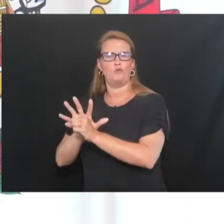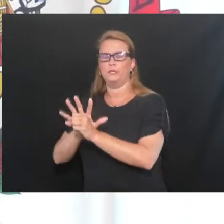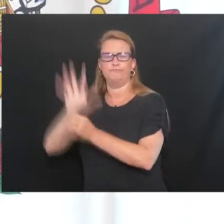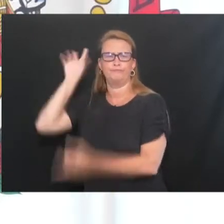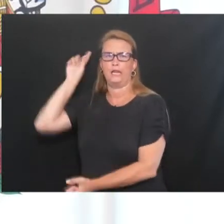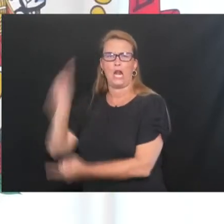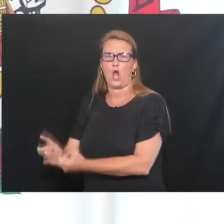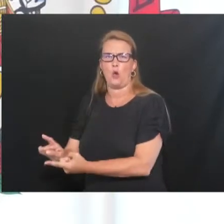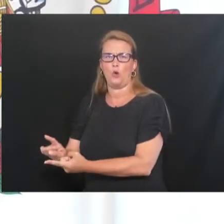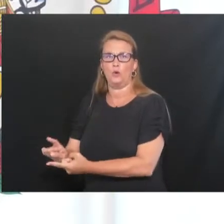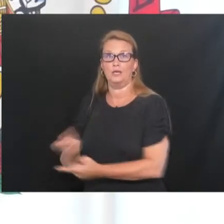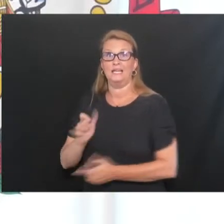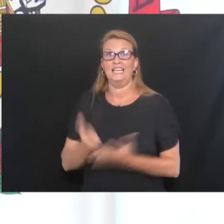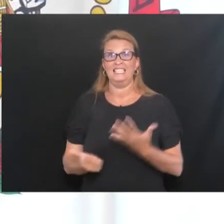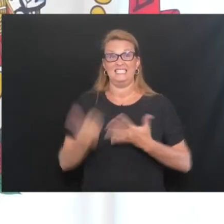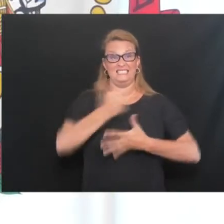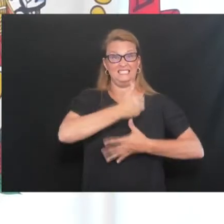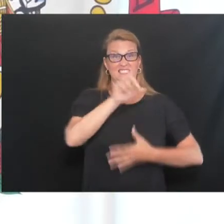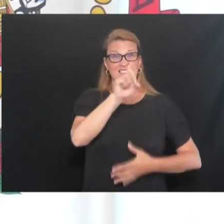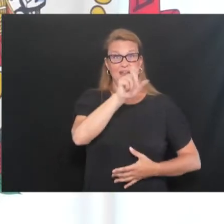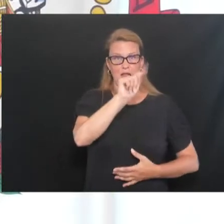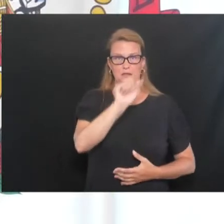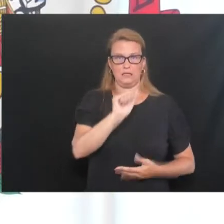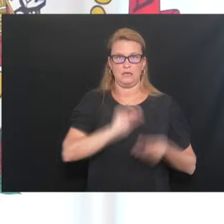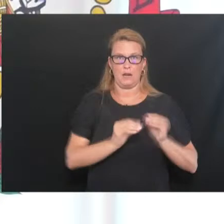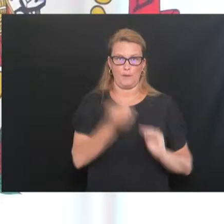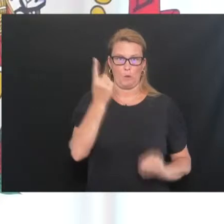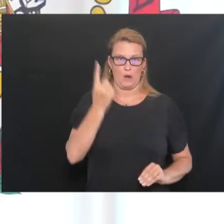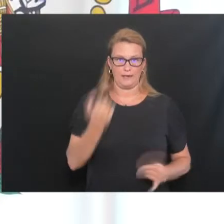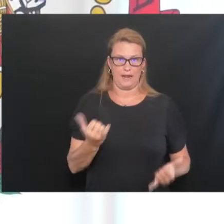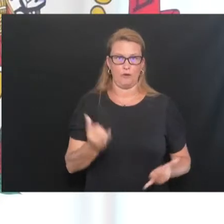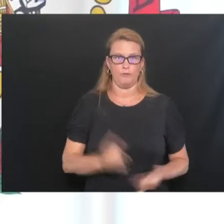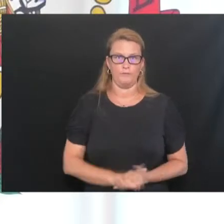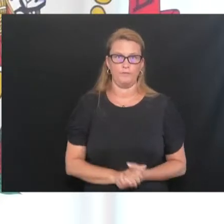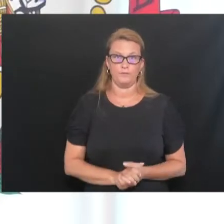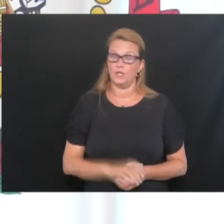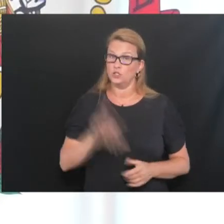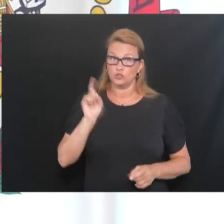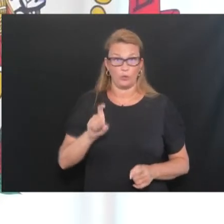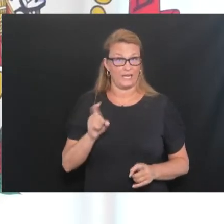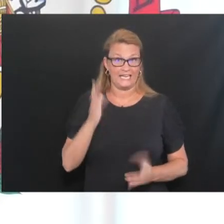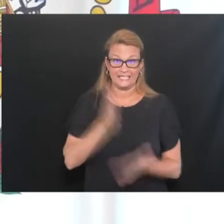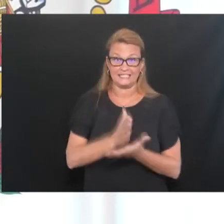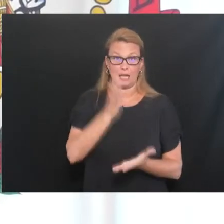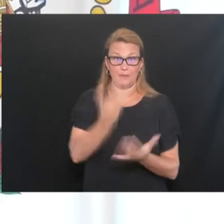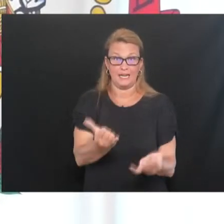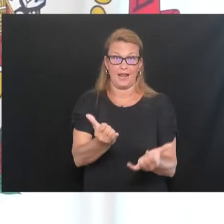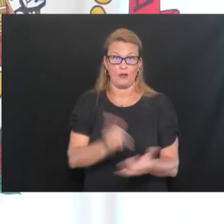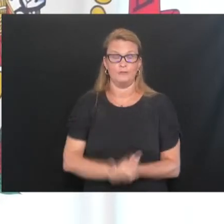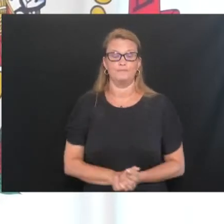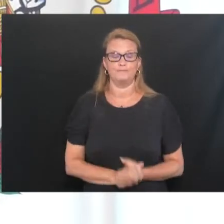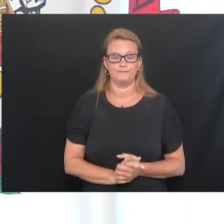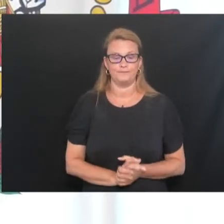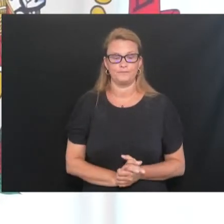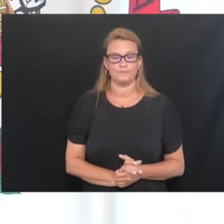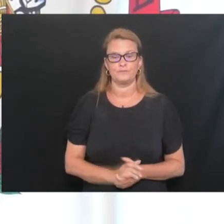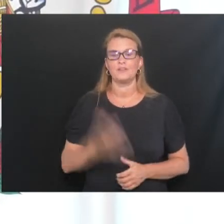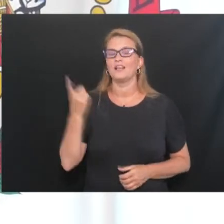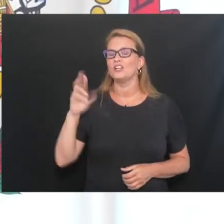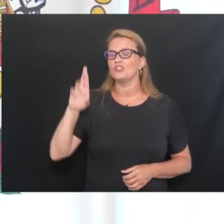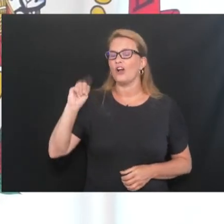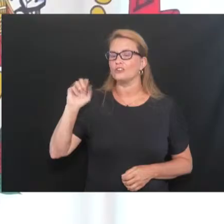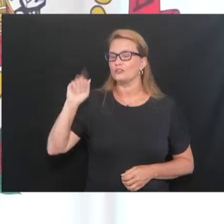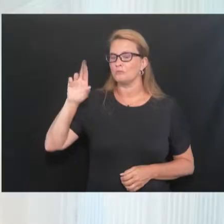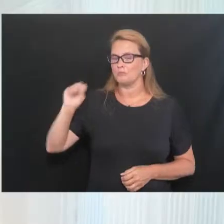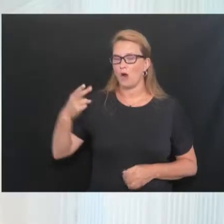of jumping to the forefront. And if that be the case, we got to get ahead of it. Now, Dr. Marsh, add something to that, please.